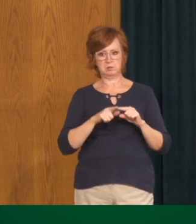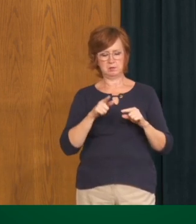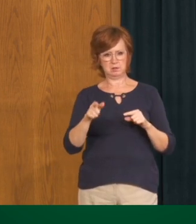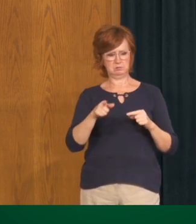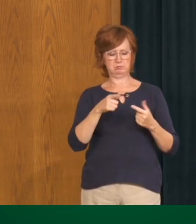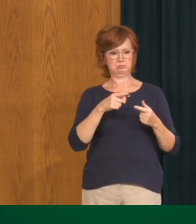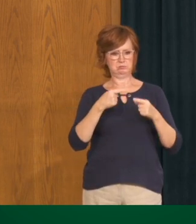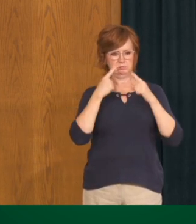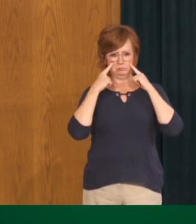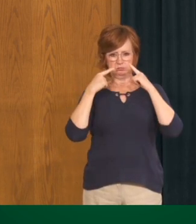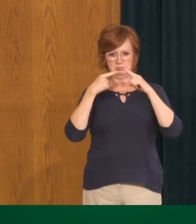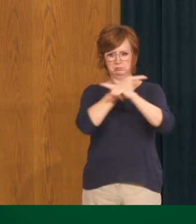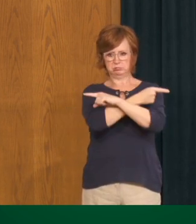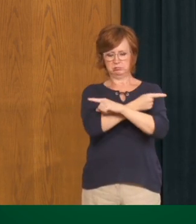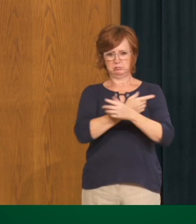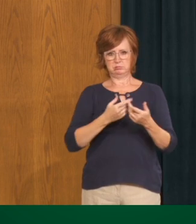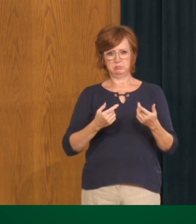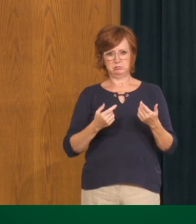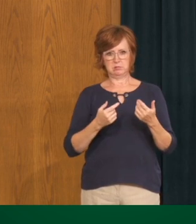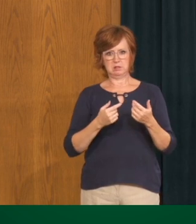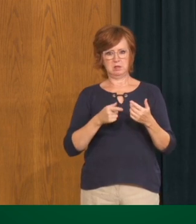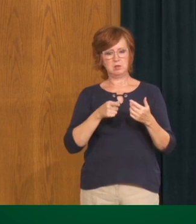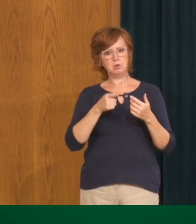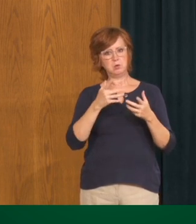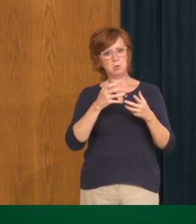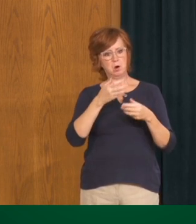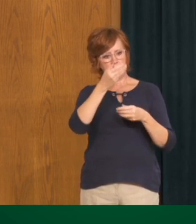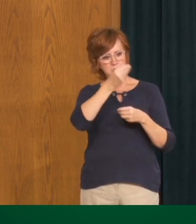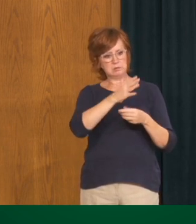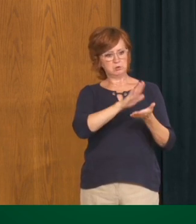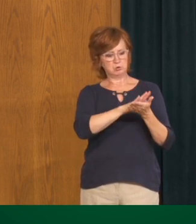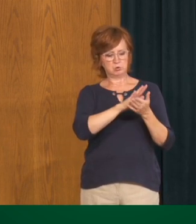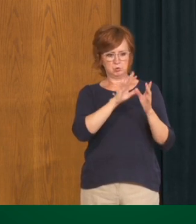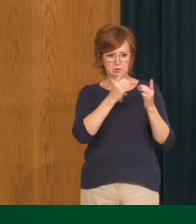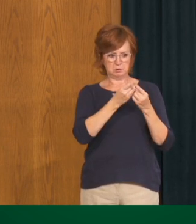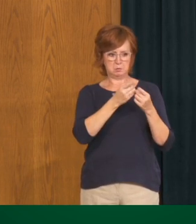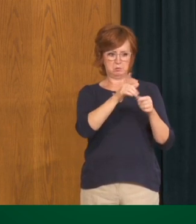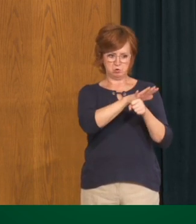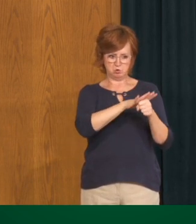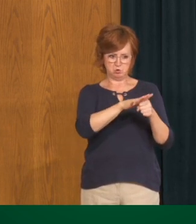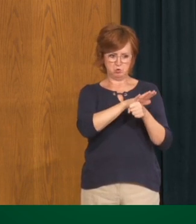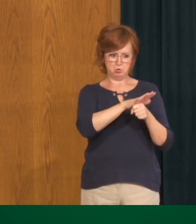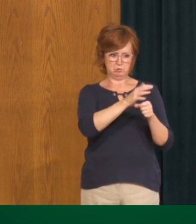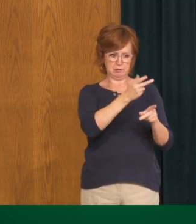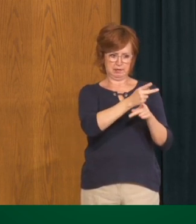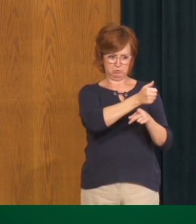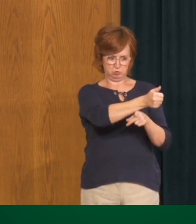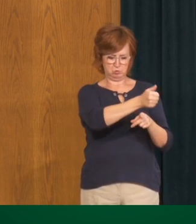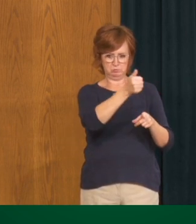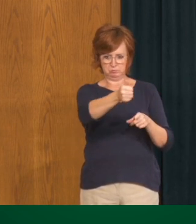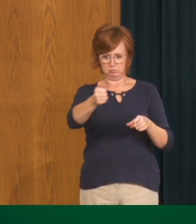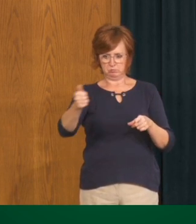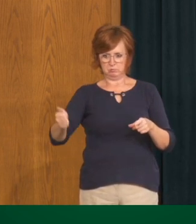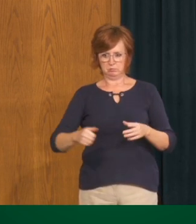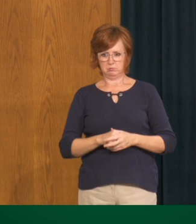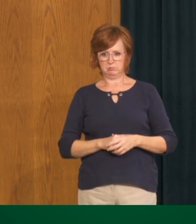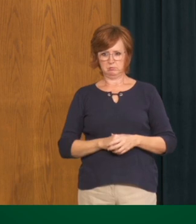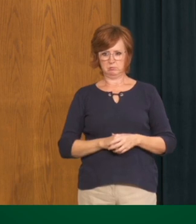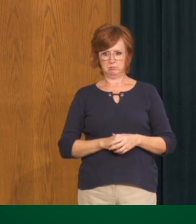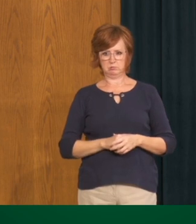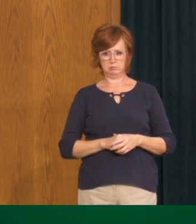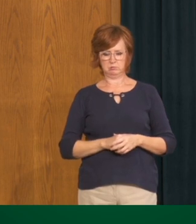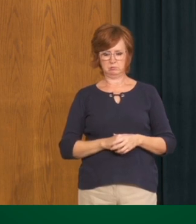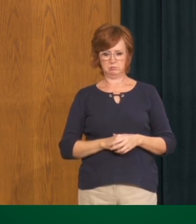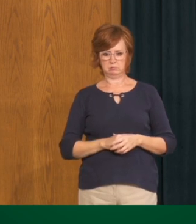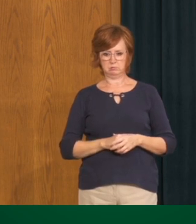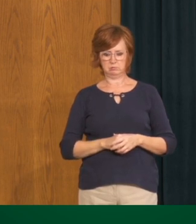local school divisions to decide that for themselves. So I'm still not understanding what was wrong,